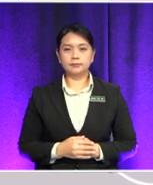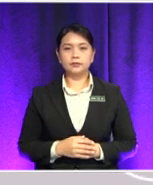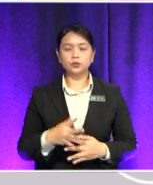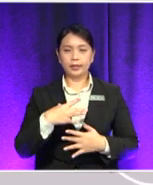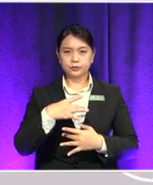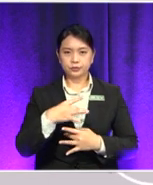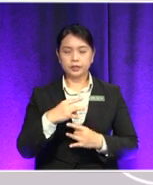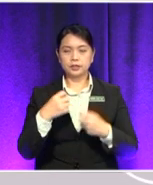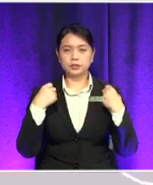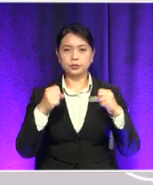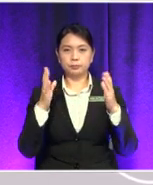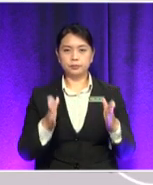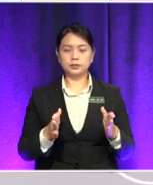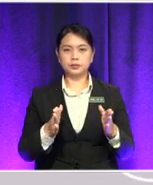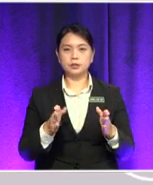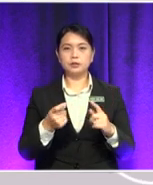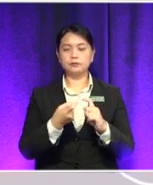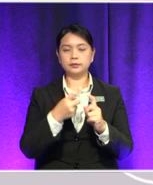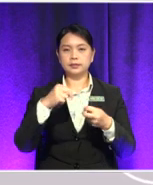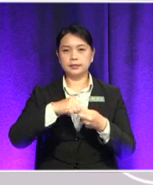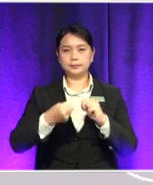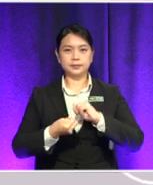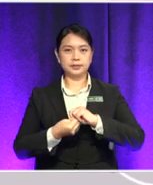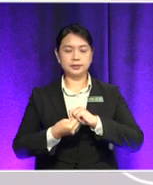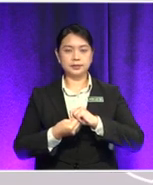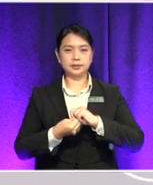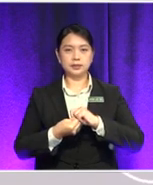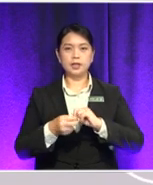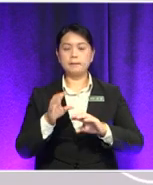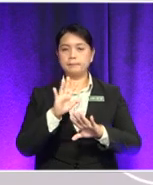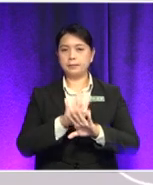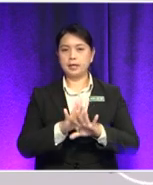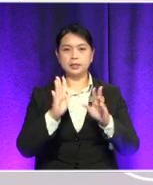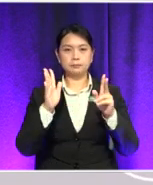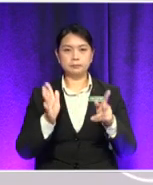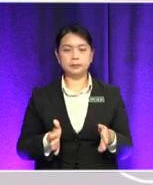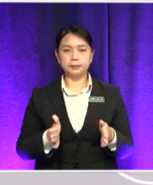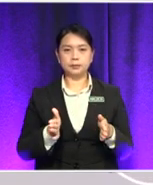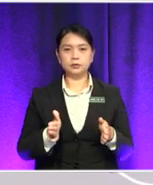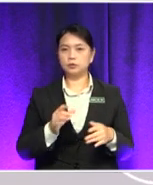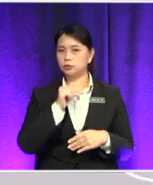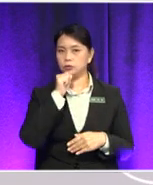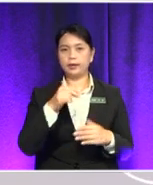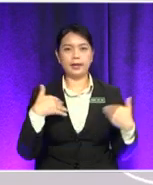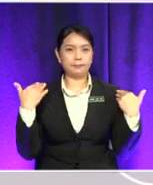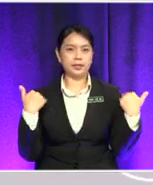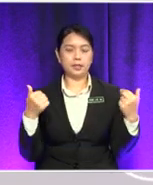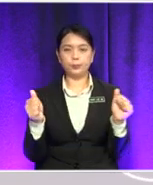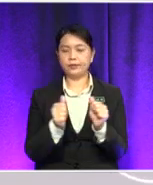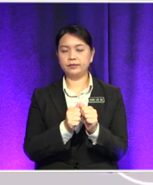shoppers from neighbouring towns. Many people are not happy with this decision.